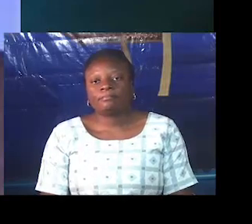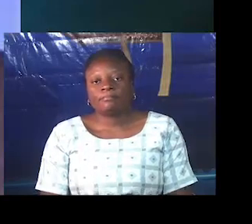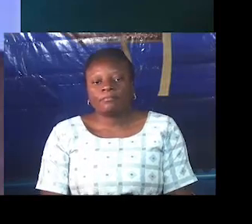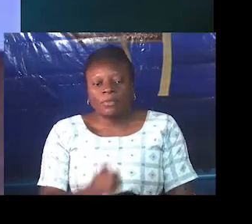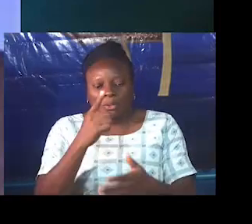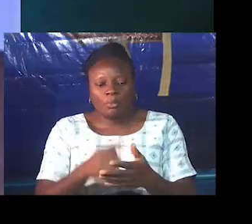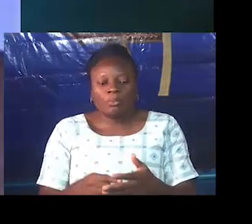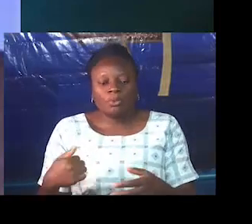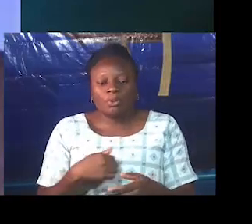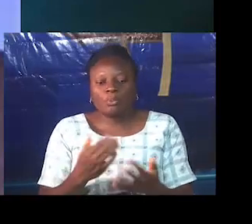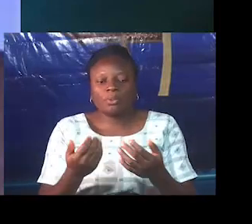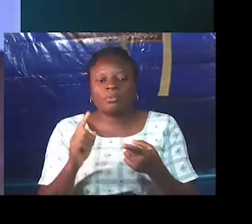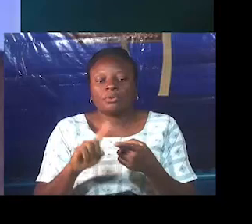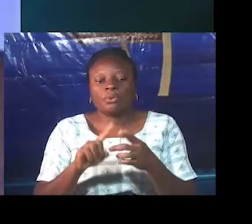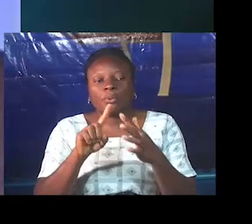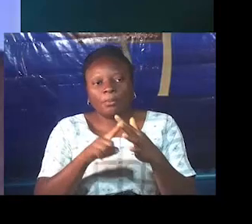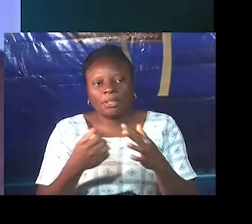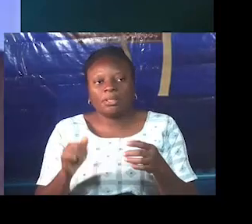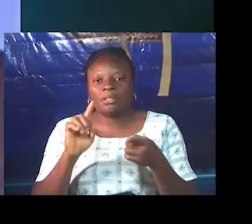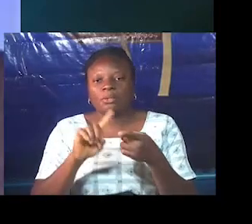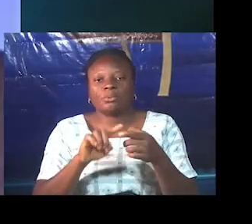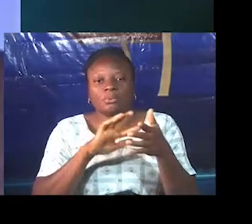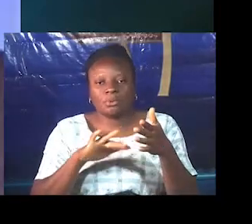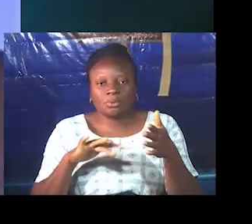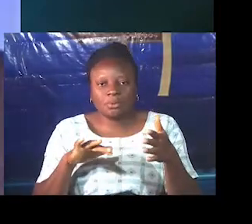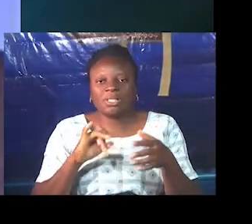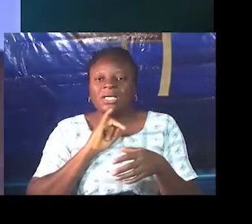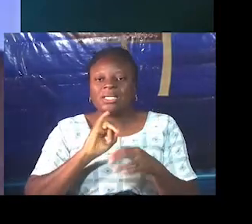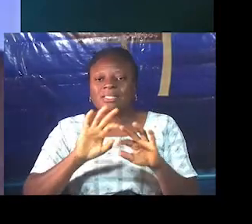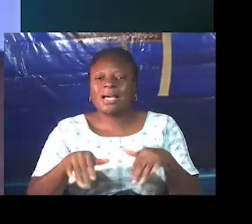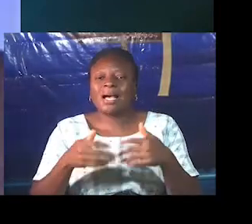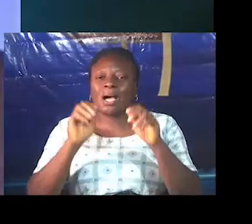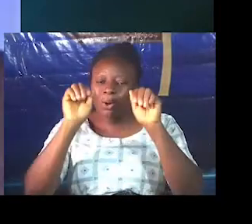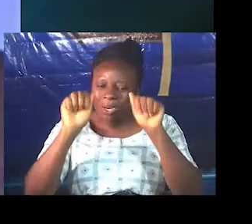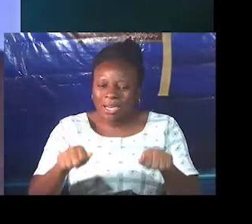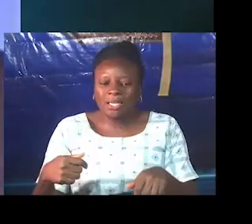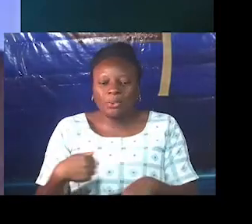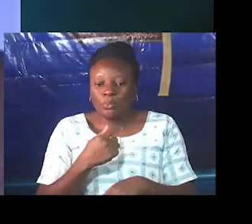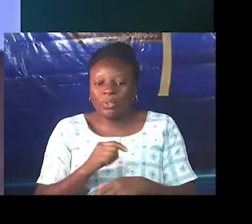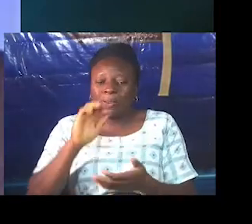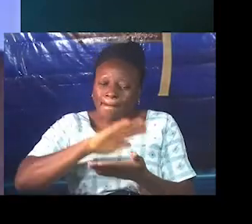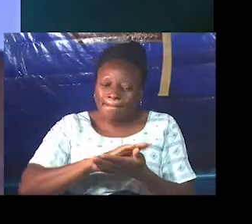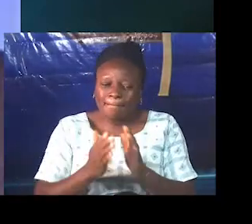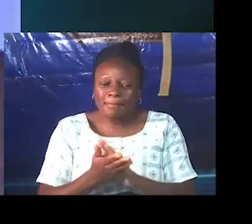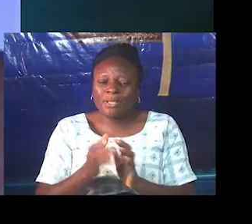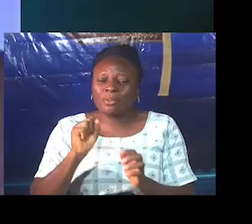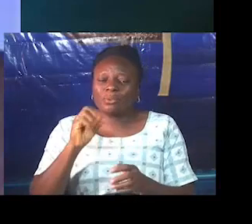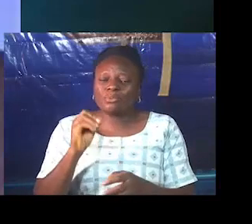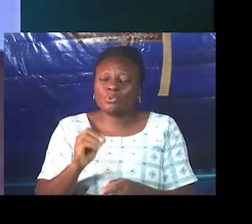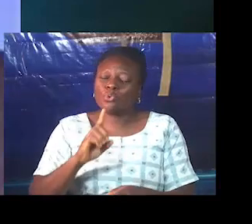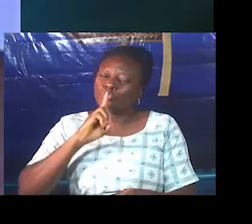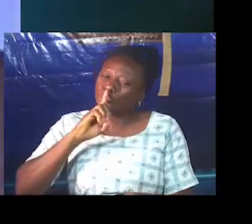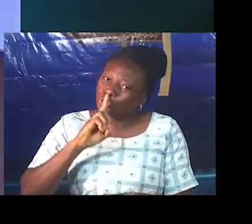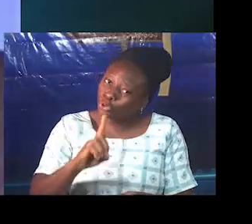to study is how can we become so sure? How can we become